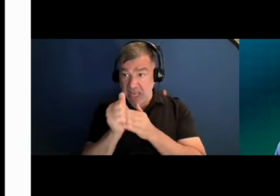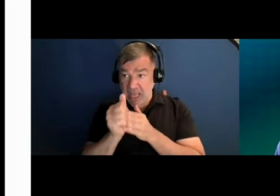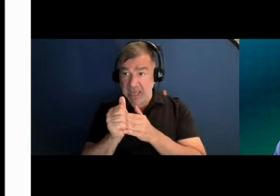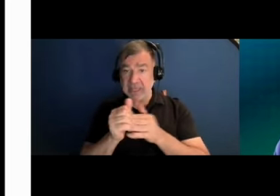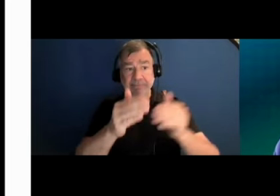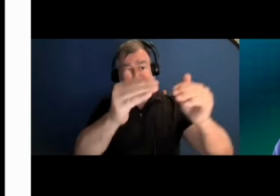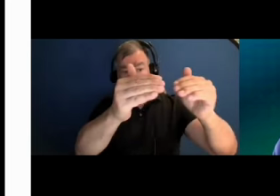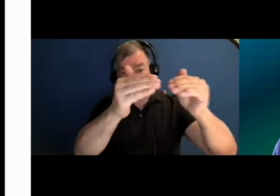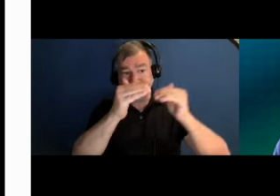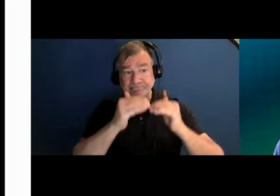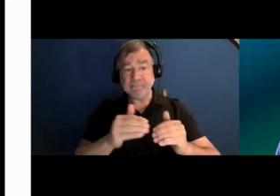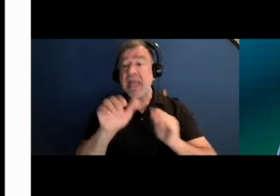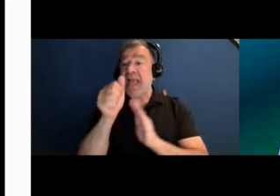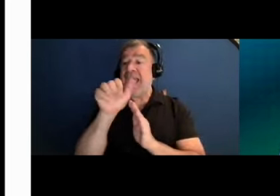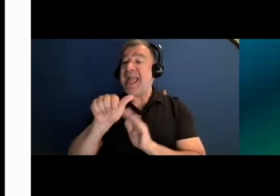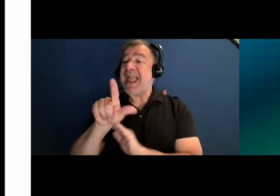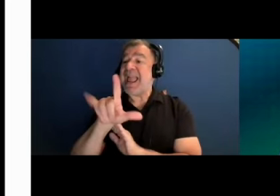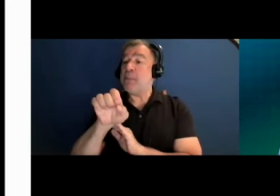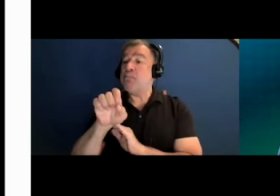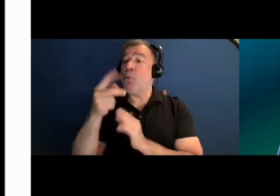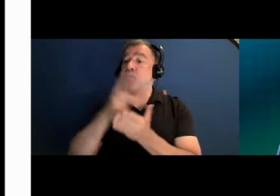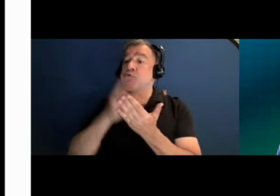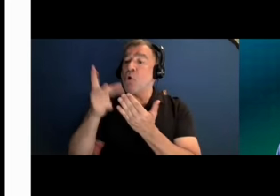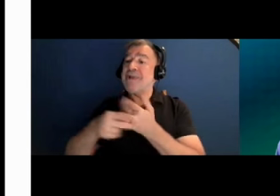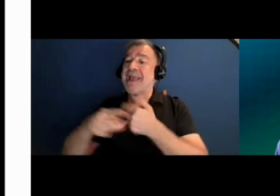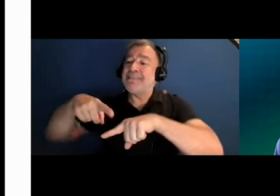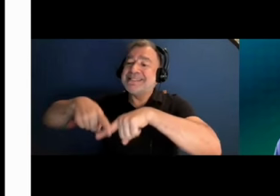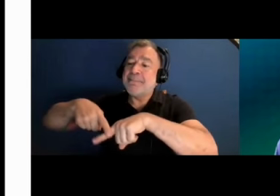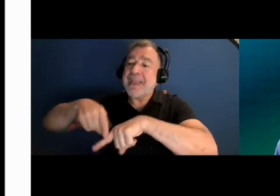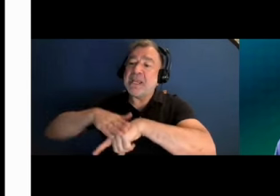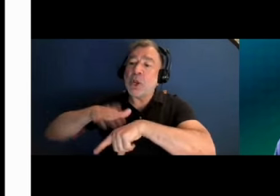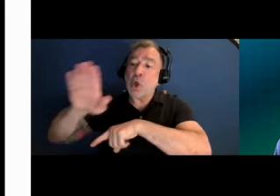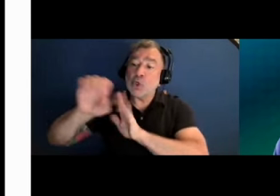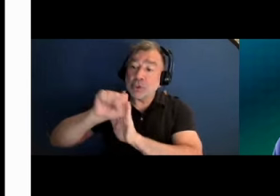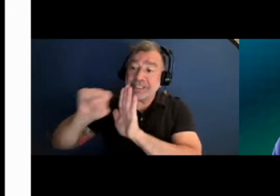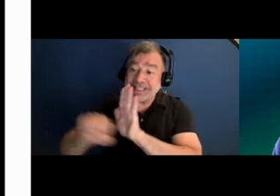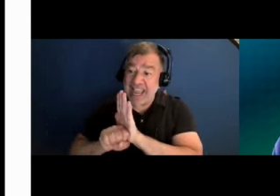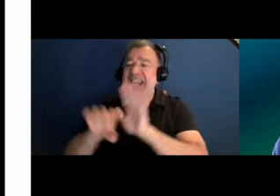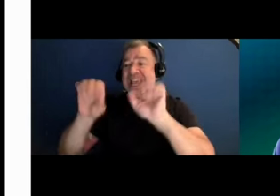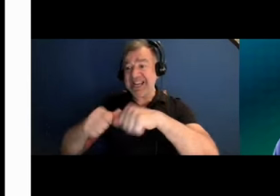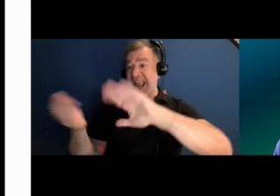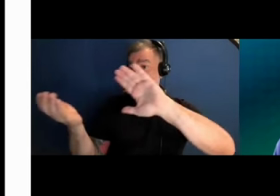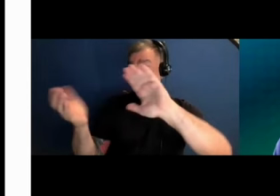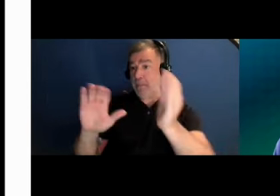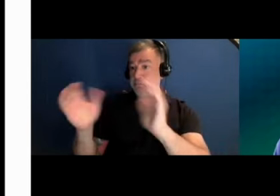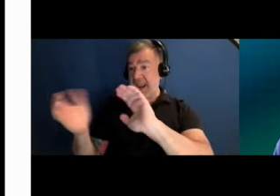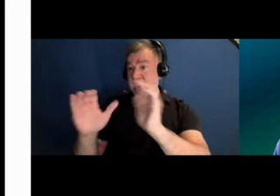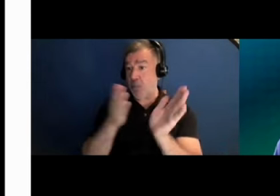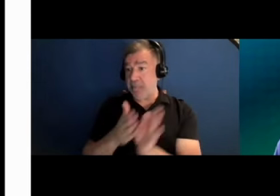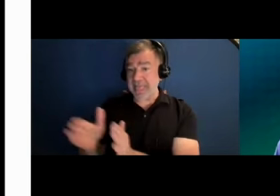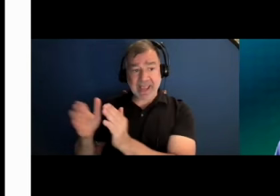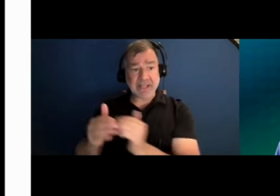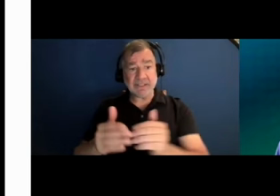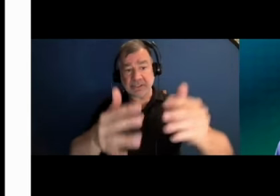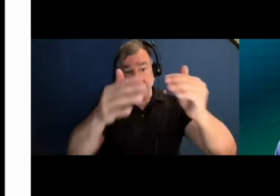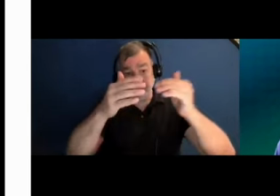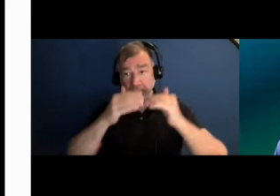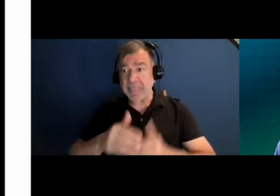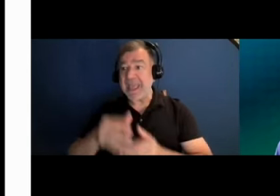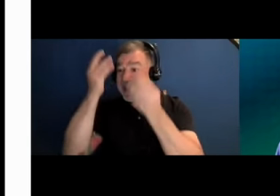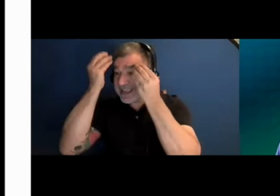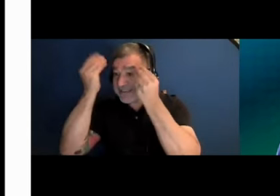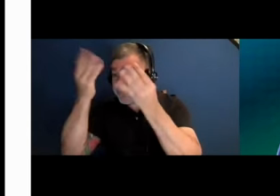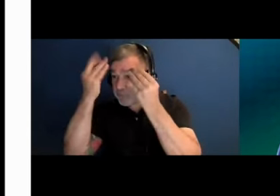by state. So this again is part of our comparison tools. We have informational flyers. We have